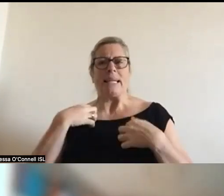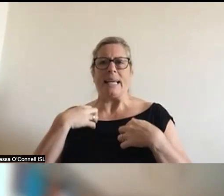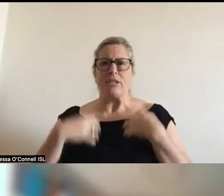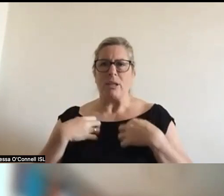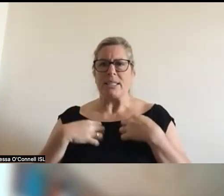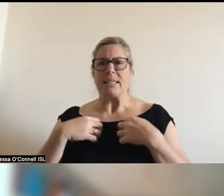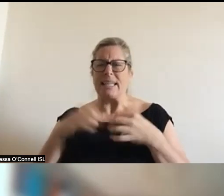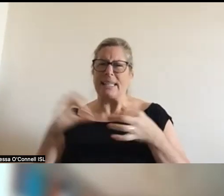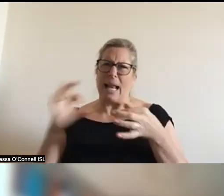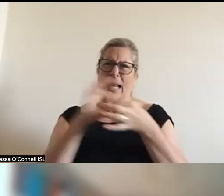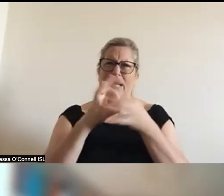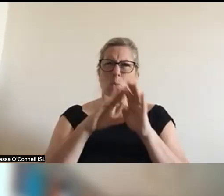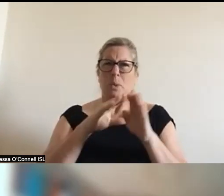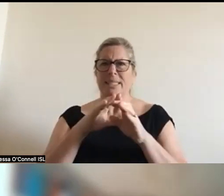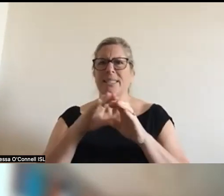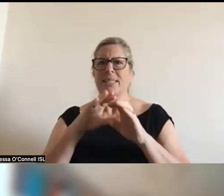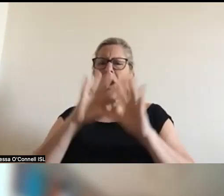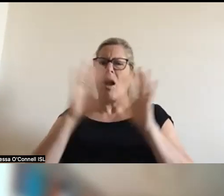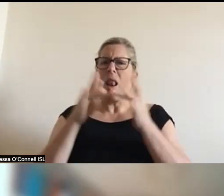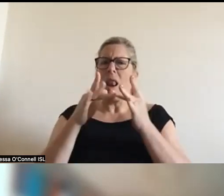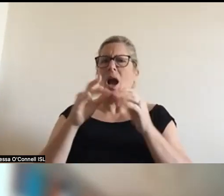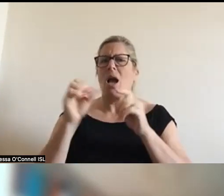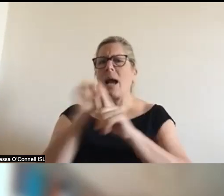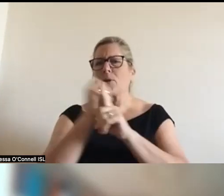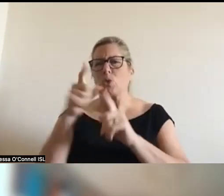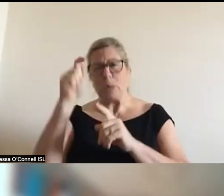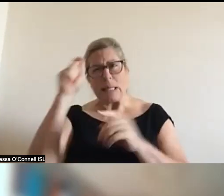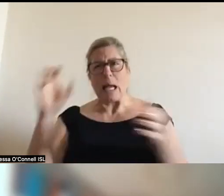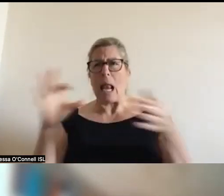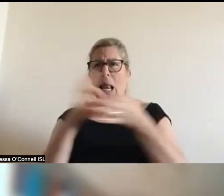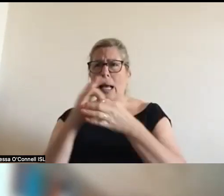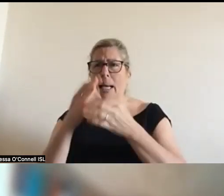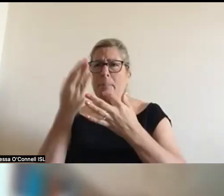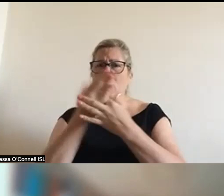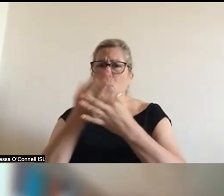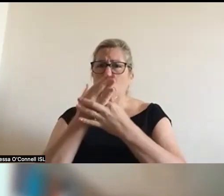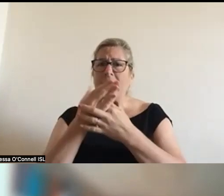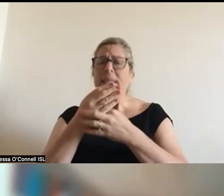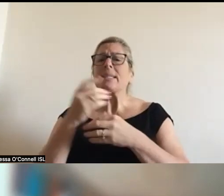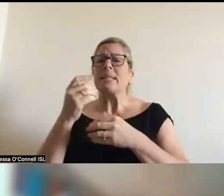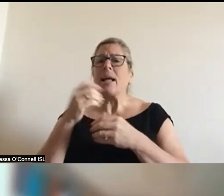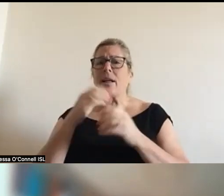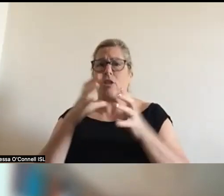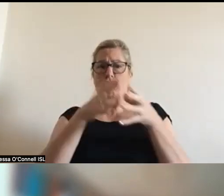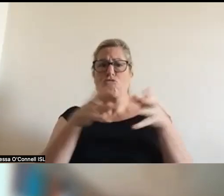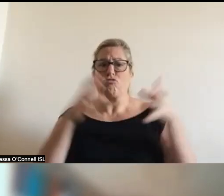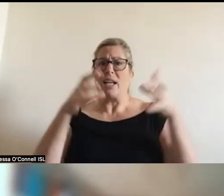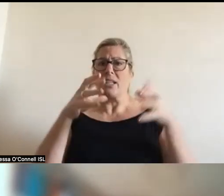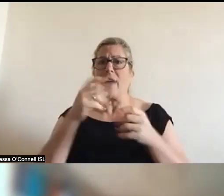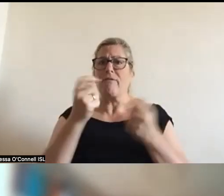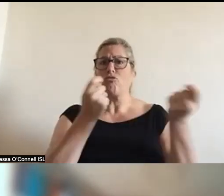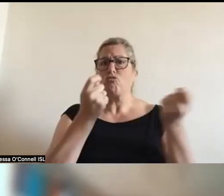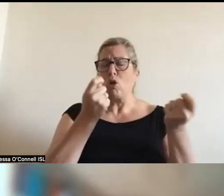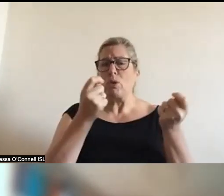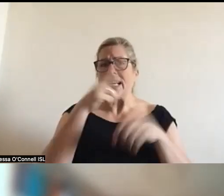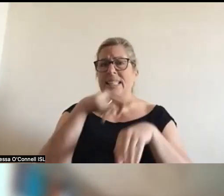the online abuse thing. But do you think there's a link between the rise of ruling nationalist parties and the rise of the far right and